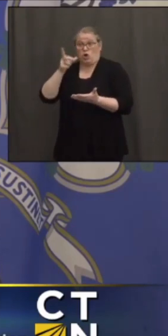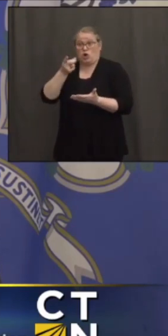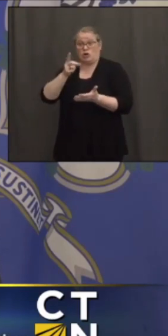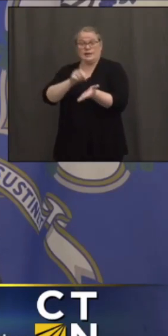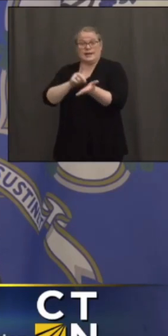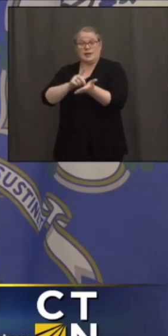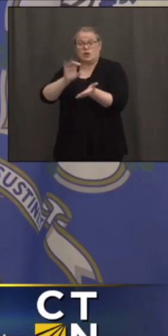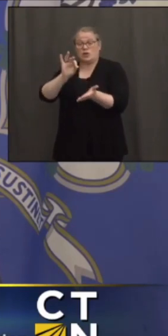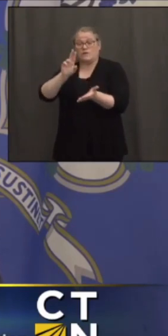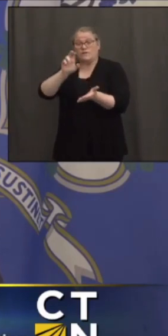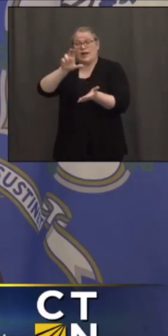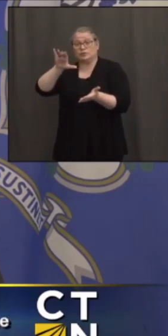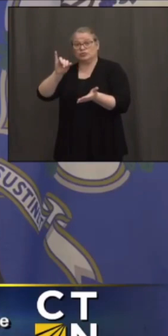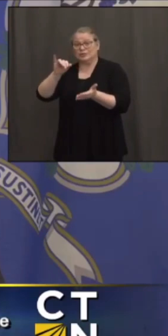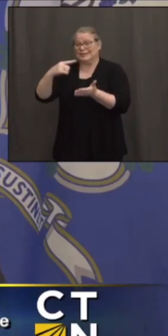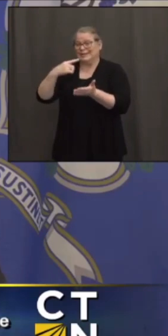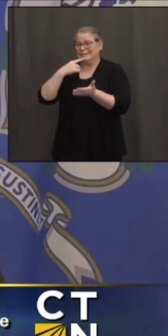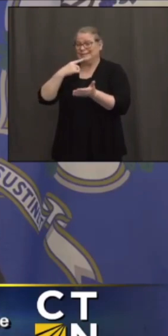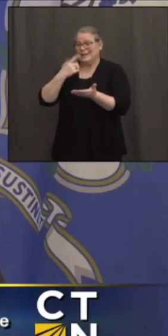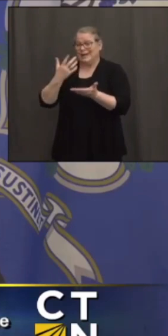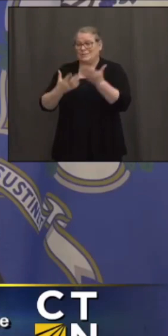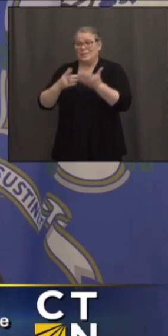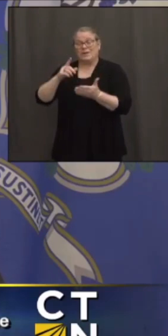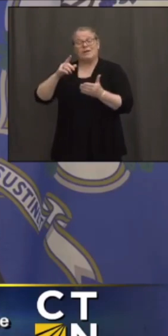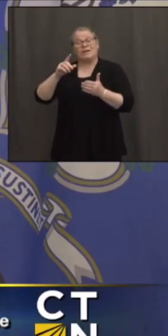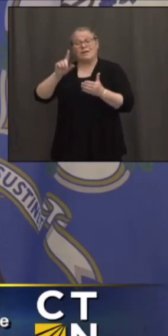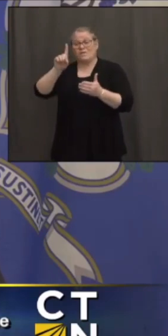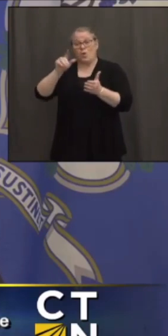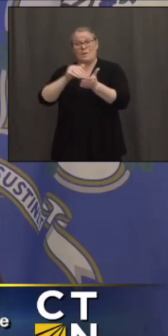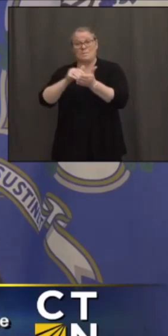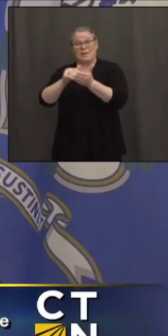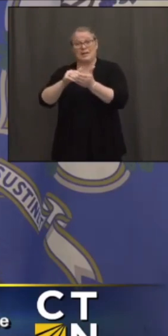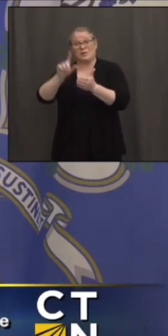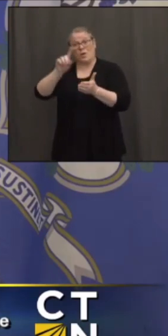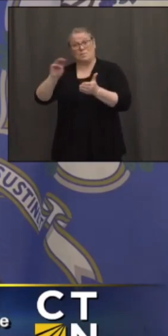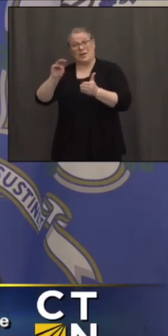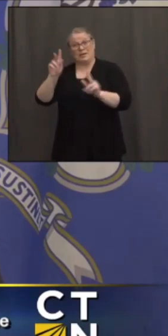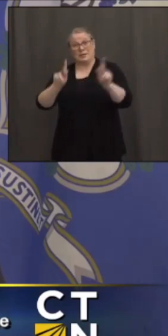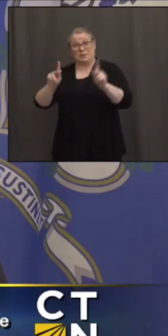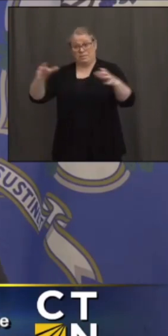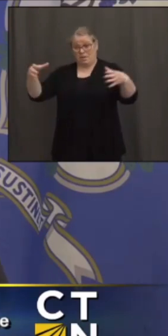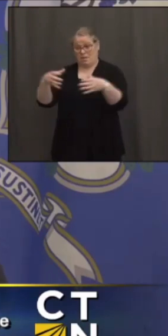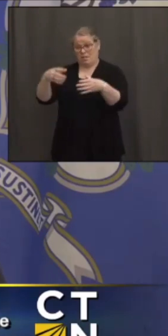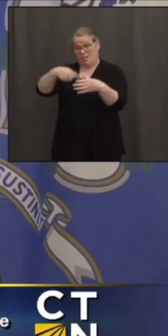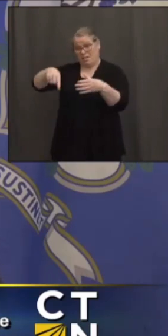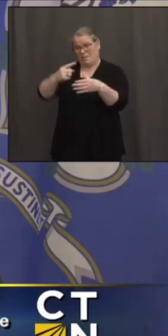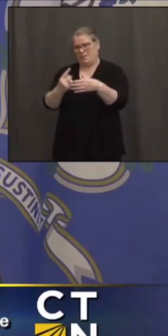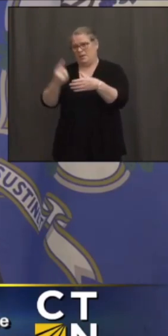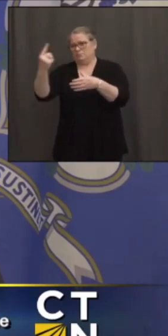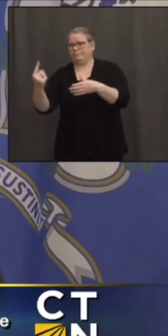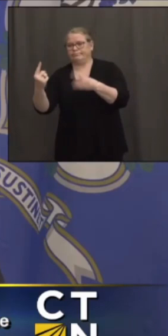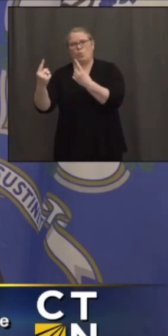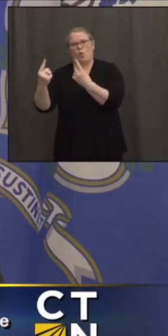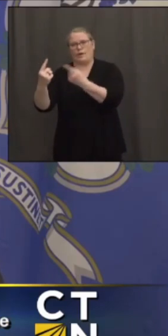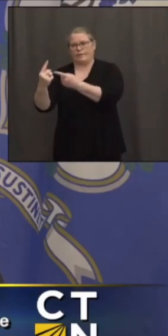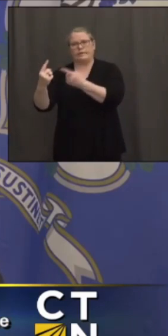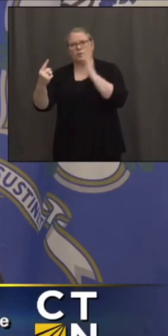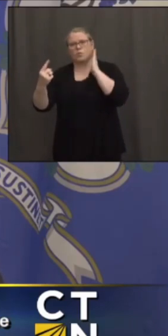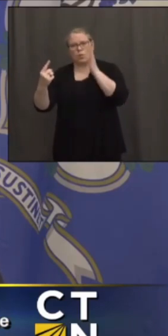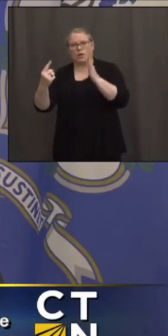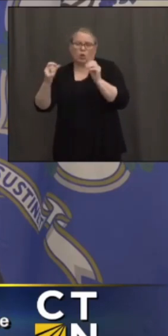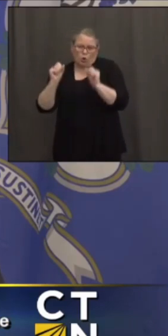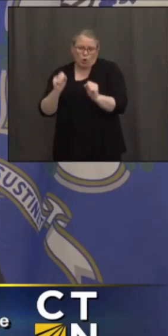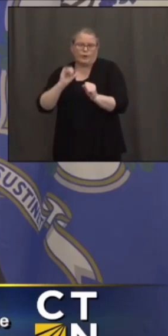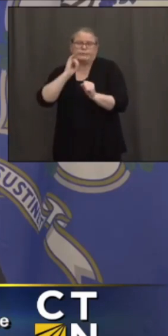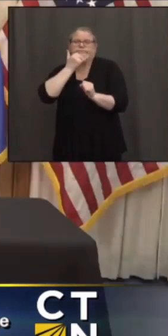in a million chance of the blood clot. And they're probably going to make a determination about getting it back on the market and available probably by the end of this